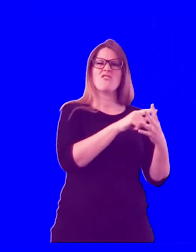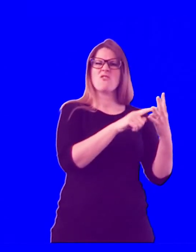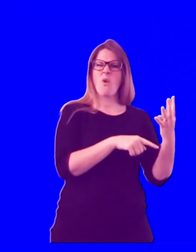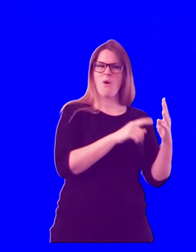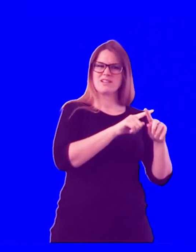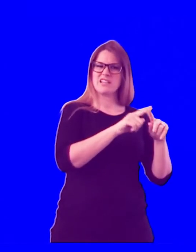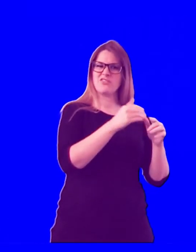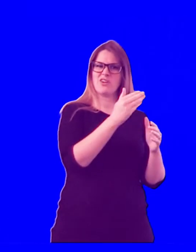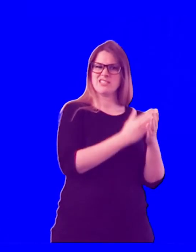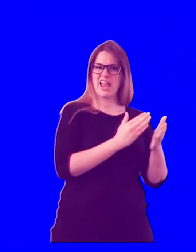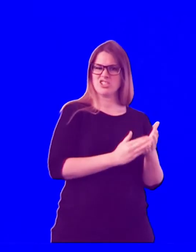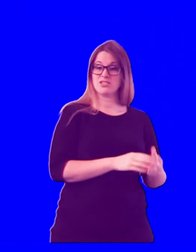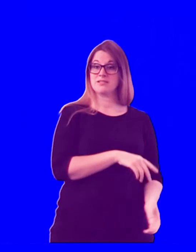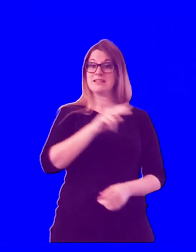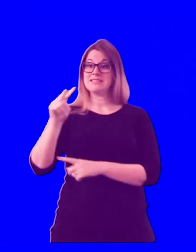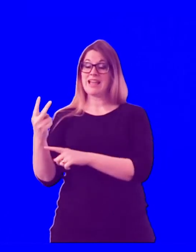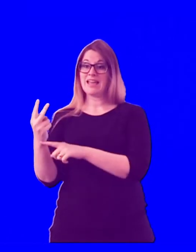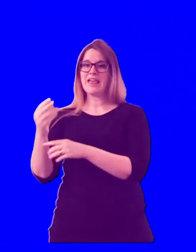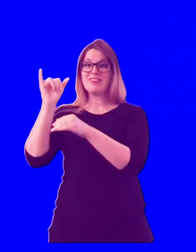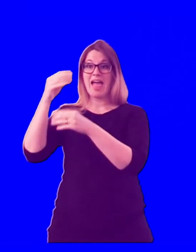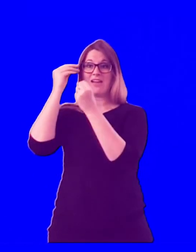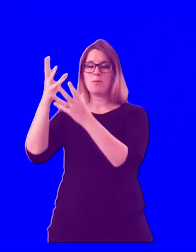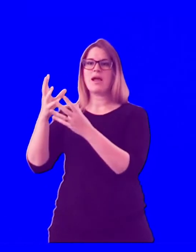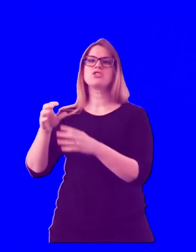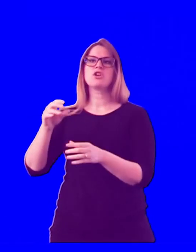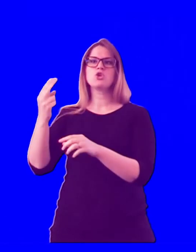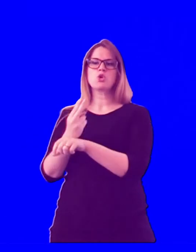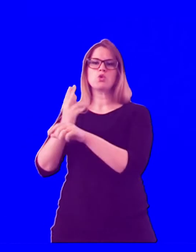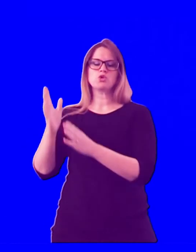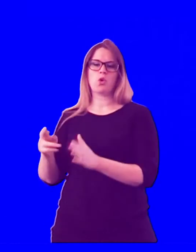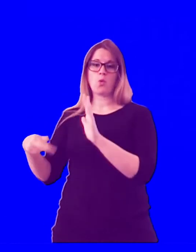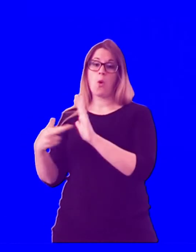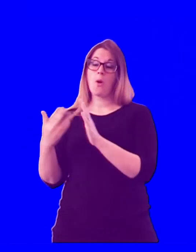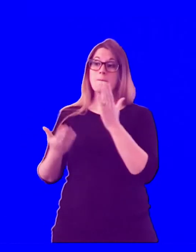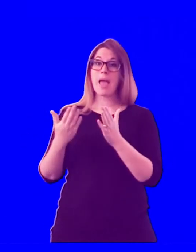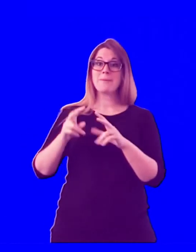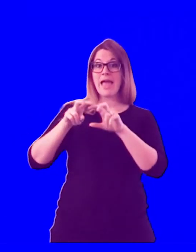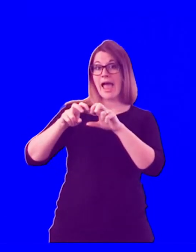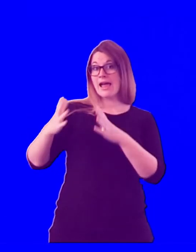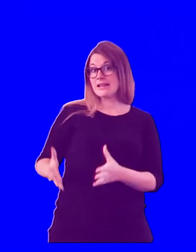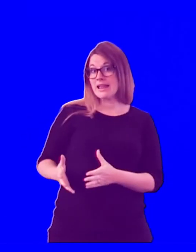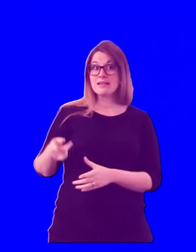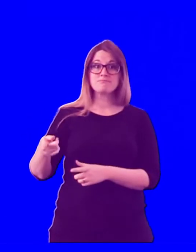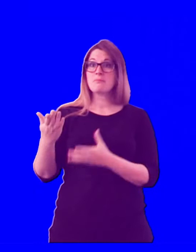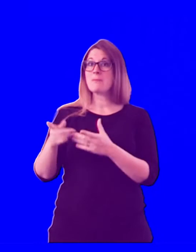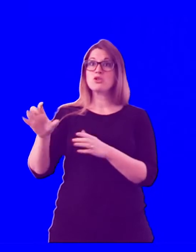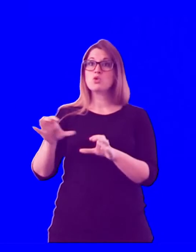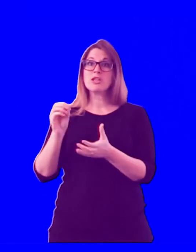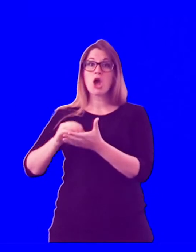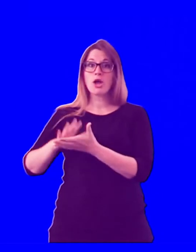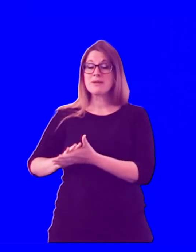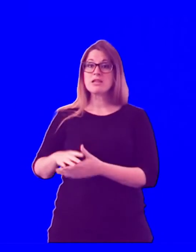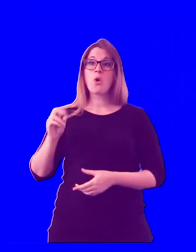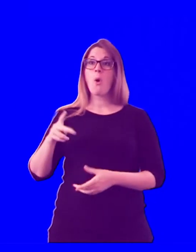stages. Secondly, the information is broken down by the user role, perhaps for an analyst who's doing the documentation,